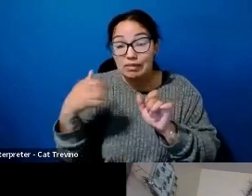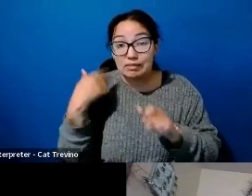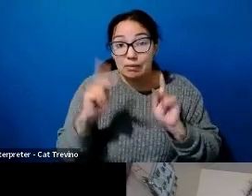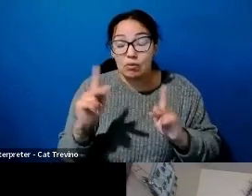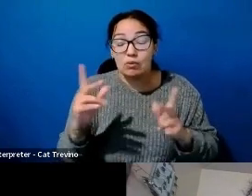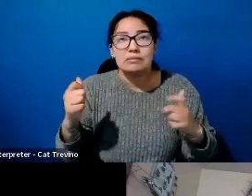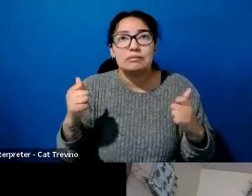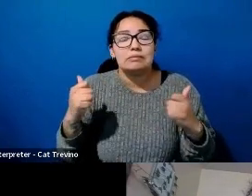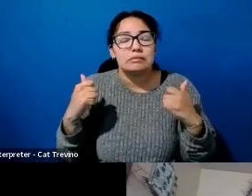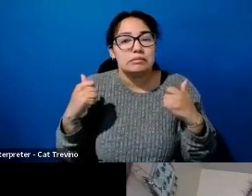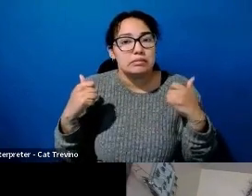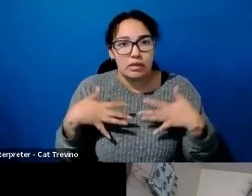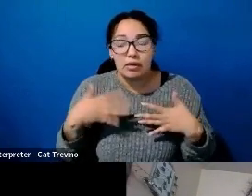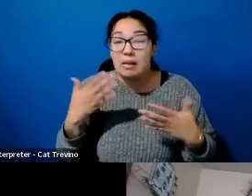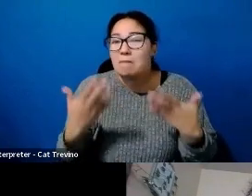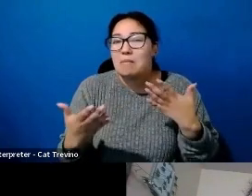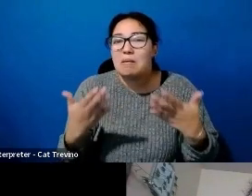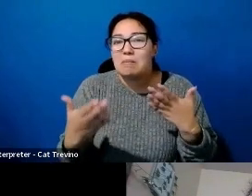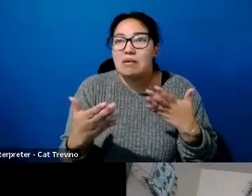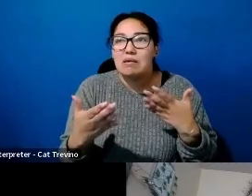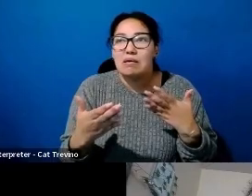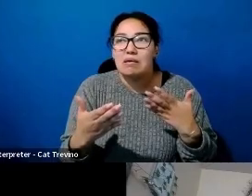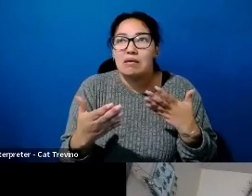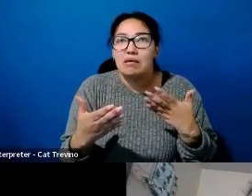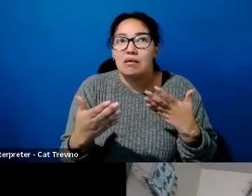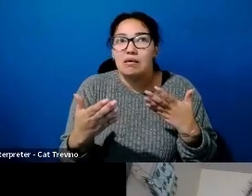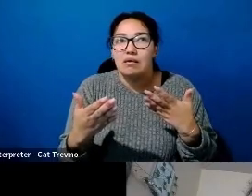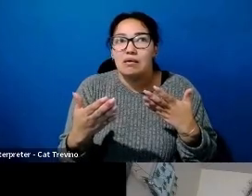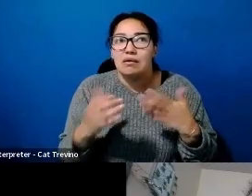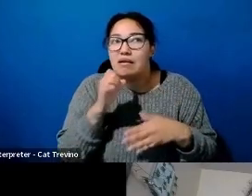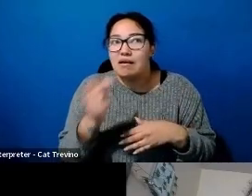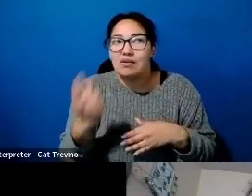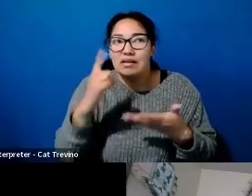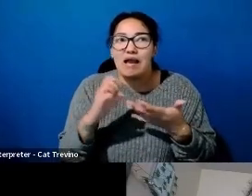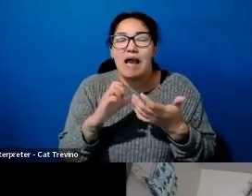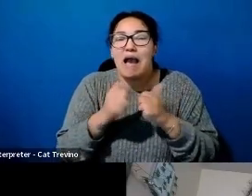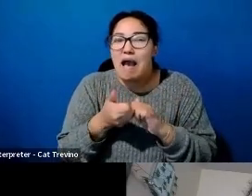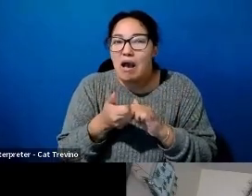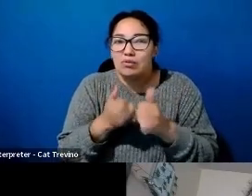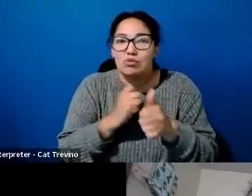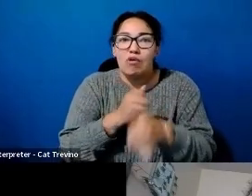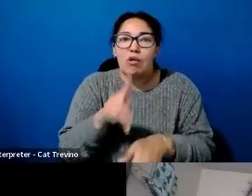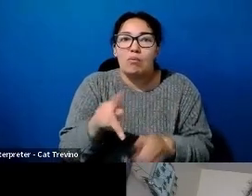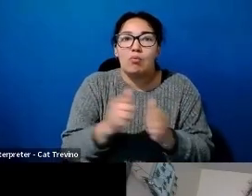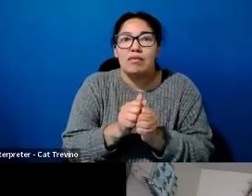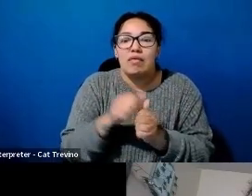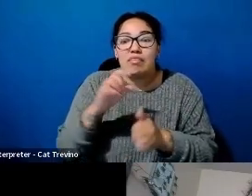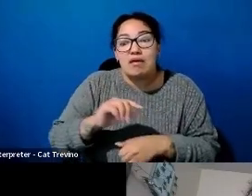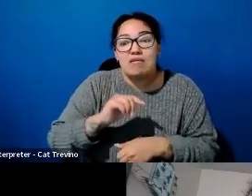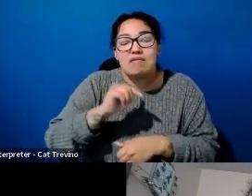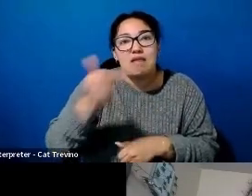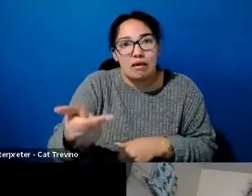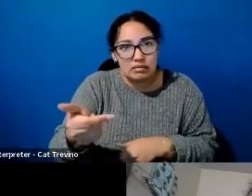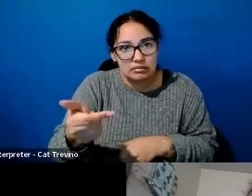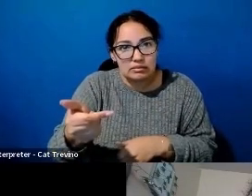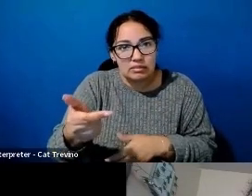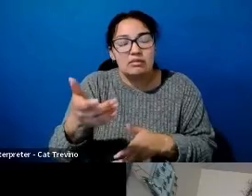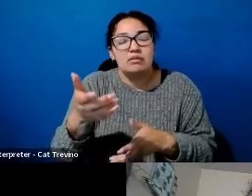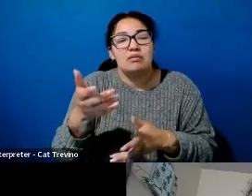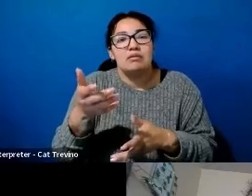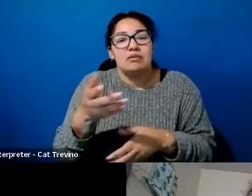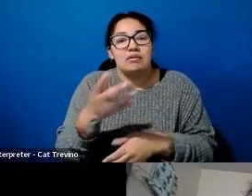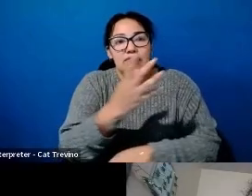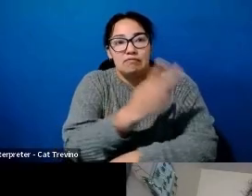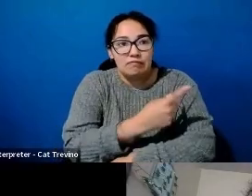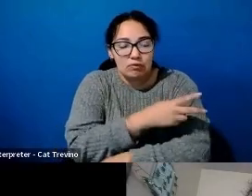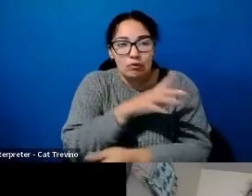They might not understand how to follow up with another physician. And so if you know someone